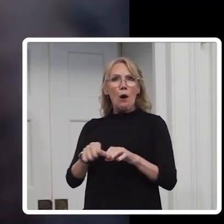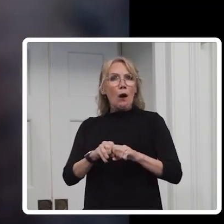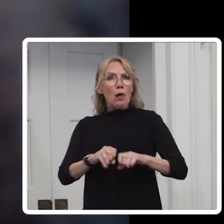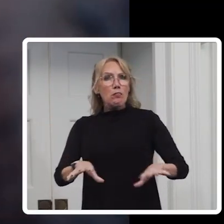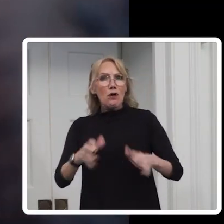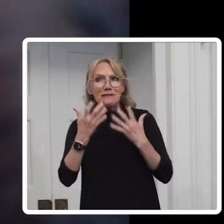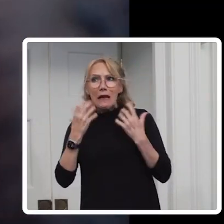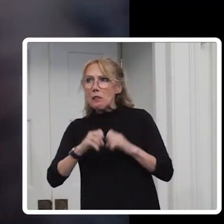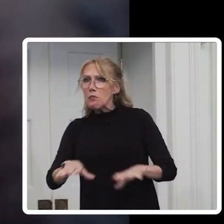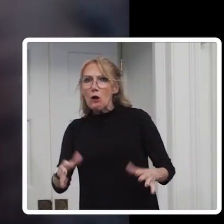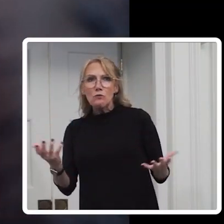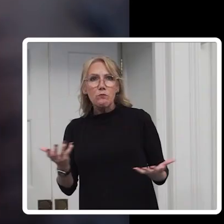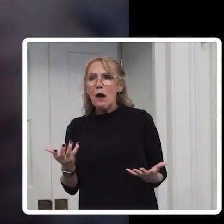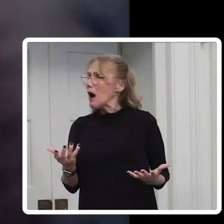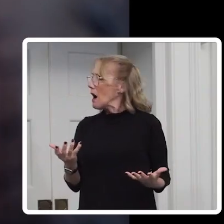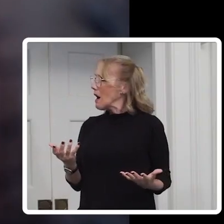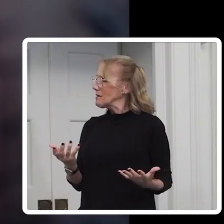Oh, I lost Billy, I did.